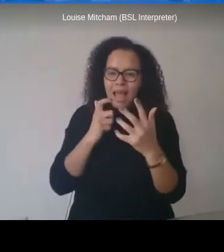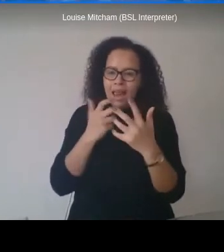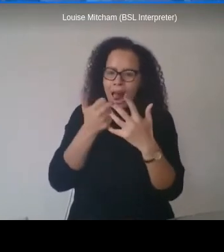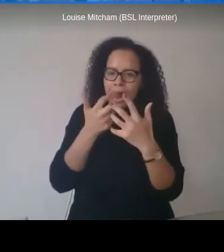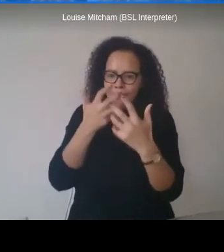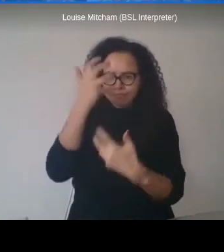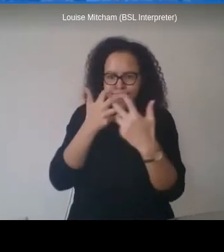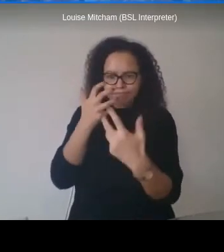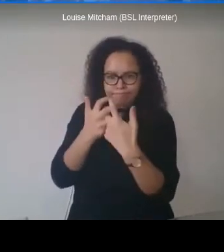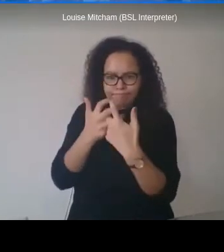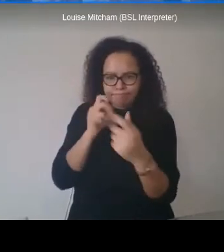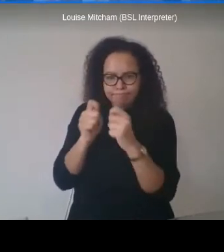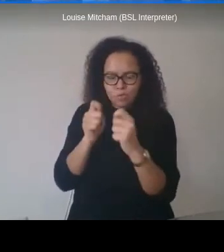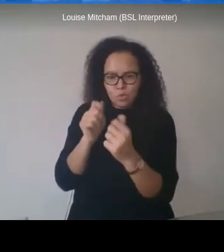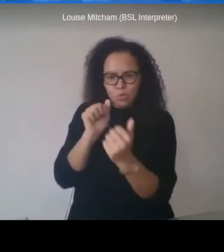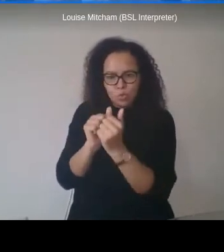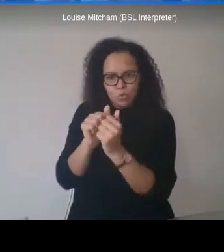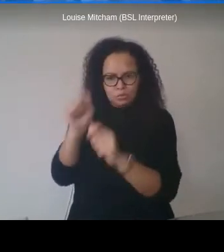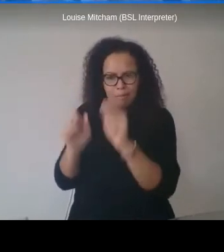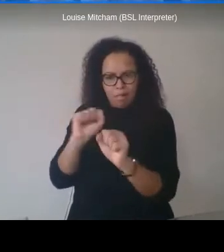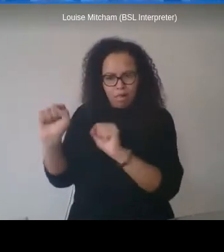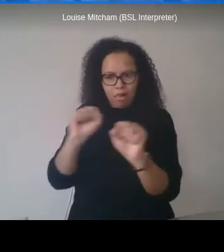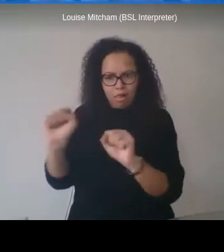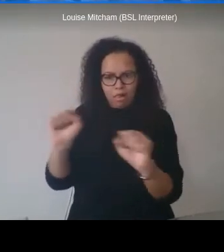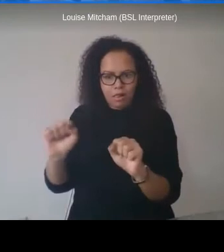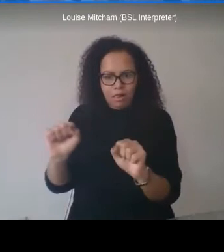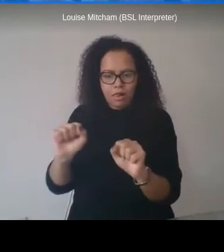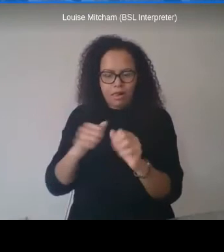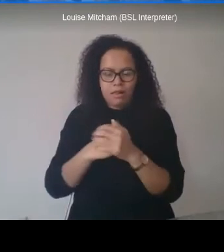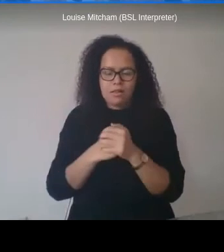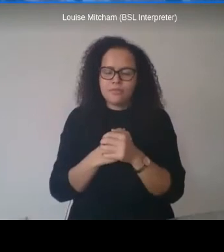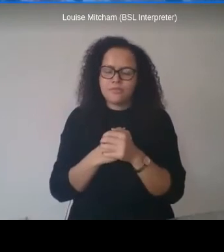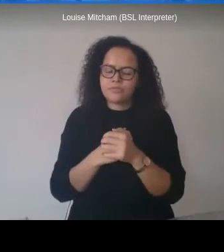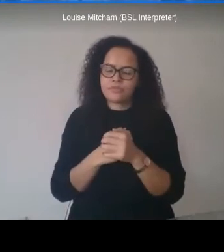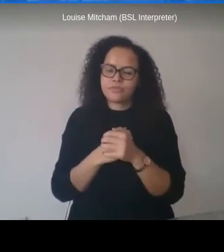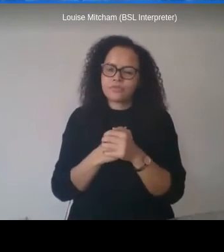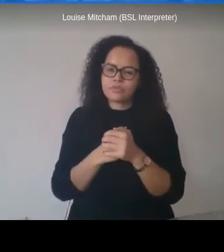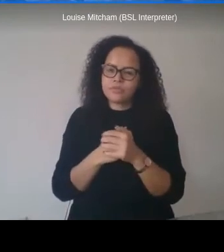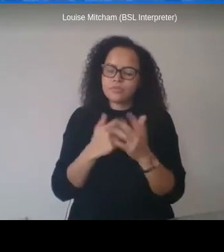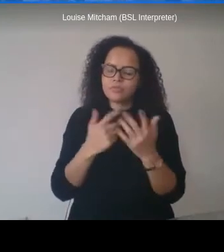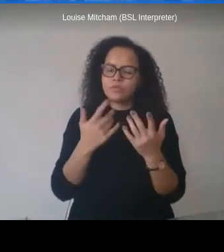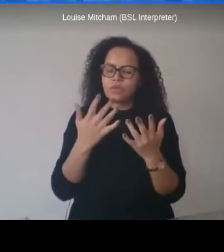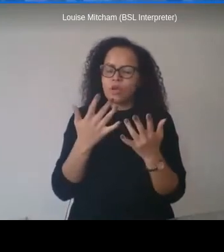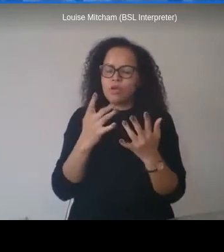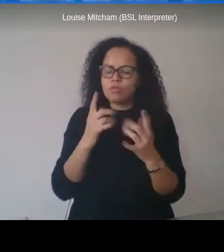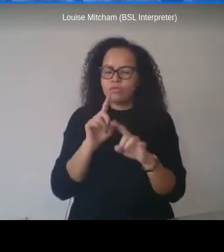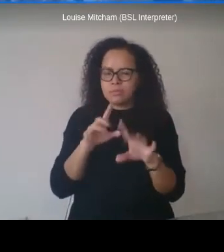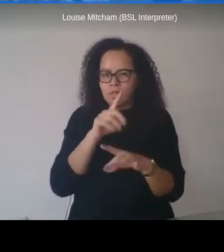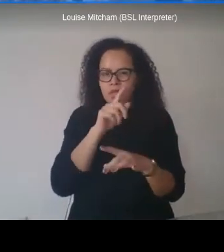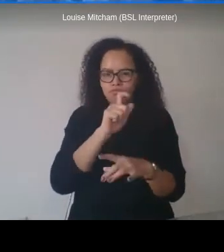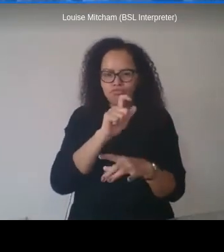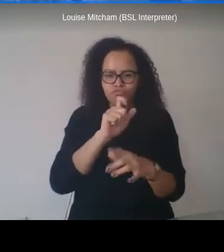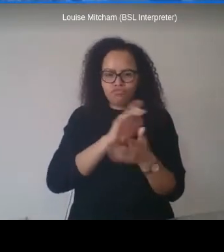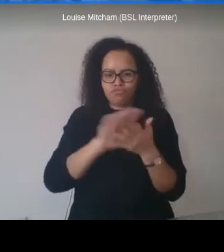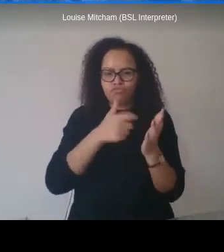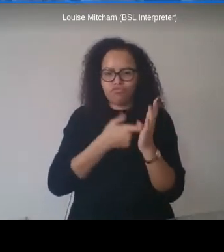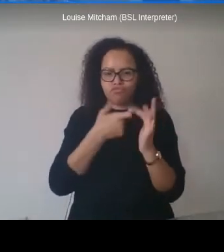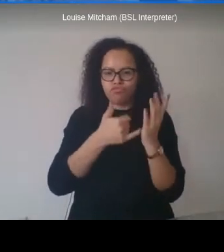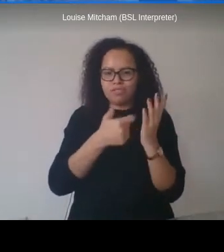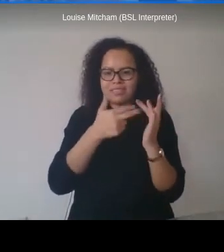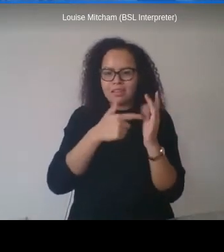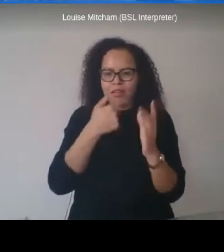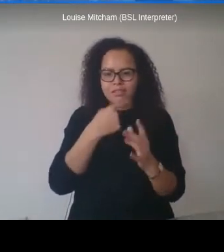about users, and focusing on making sure, and Christina, making sure that we're